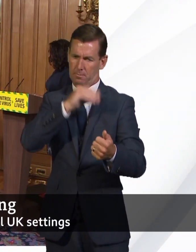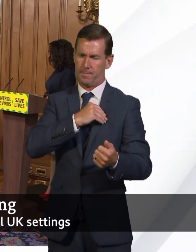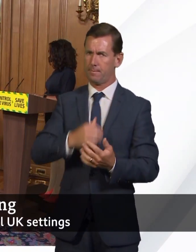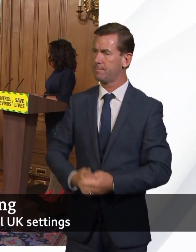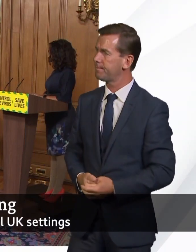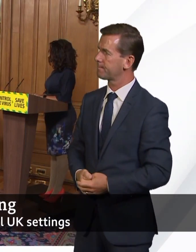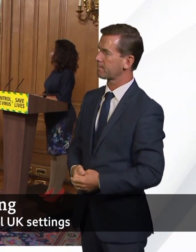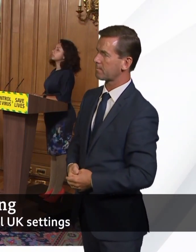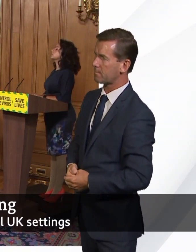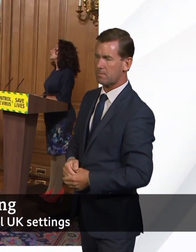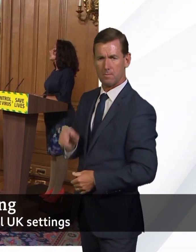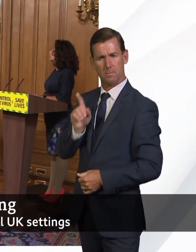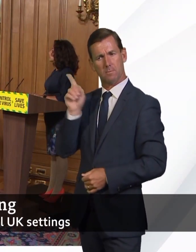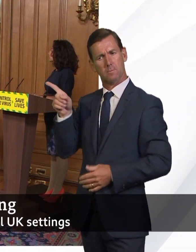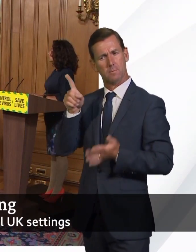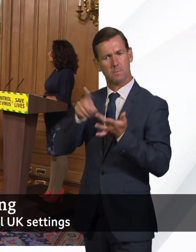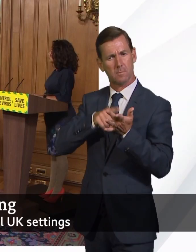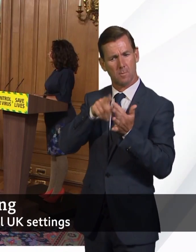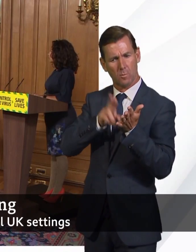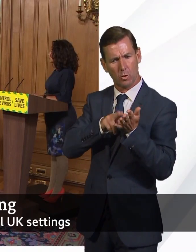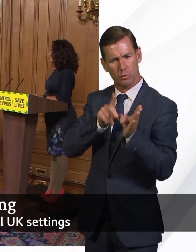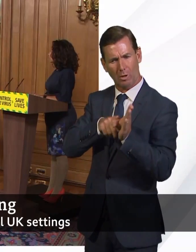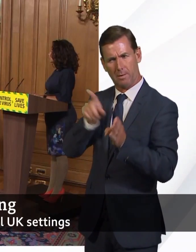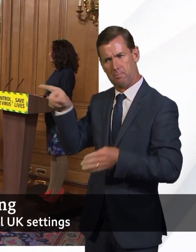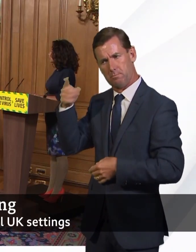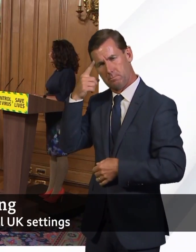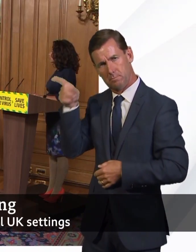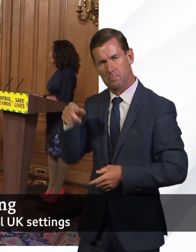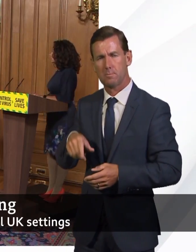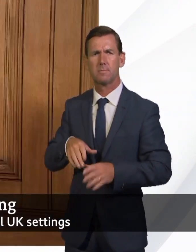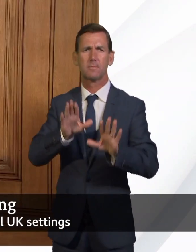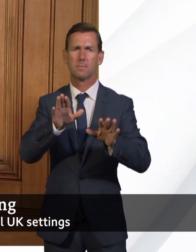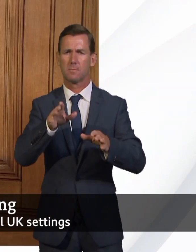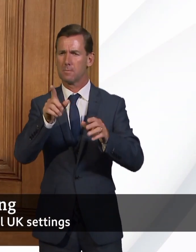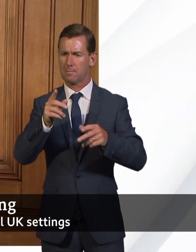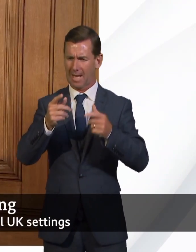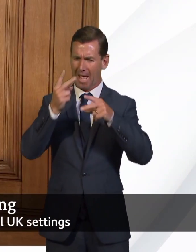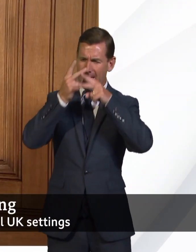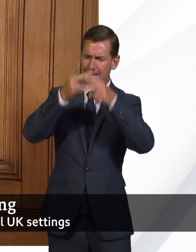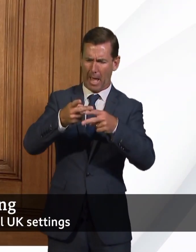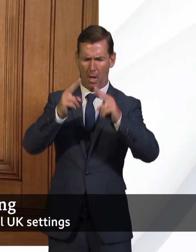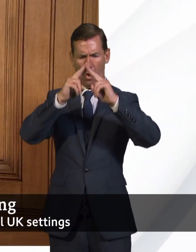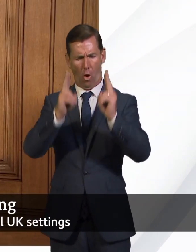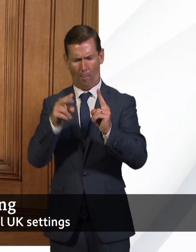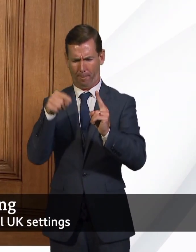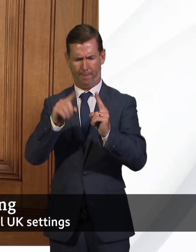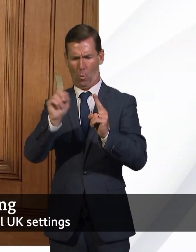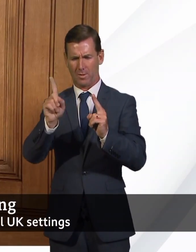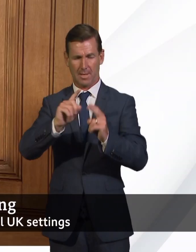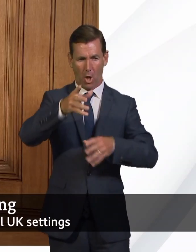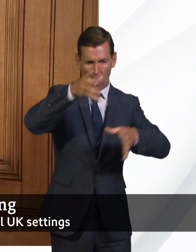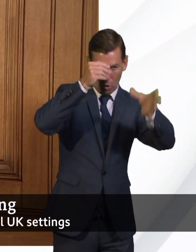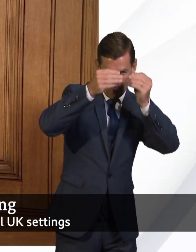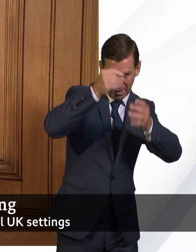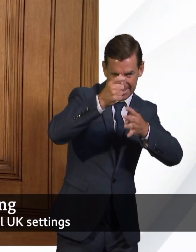going to add, I think we just need to think really carefully about what a care home is, because as we've heard earlier in this, it might be a learning disabled care